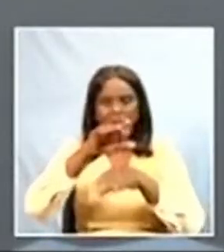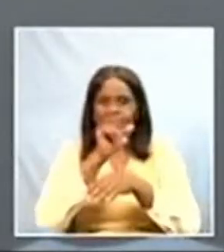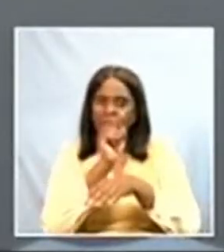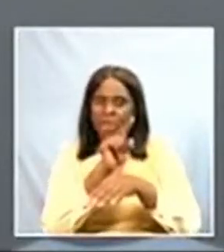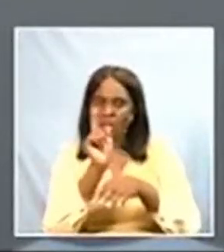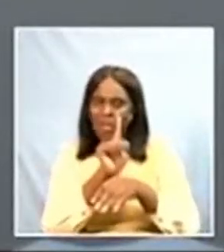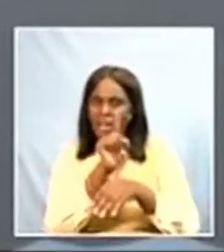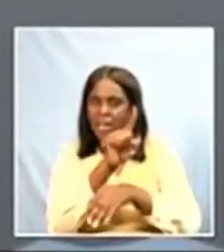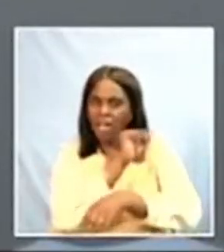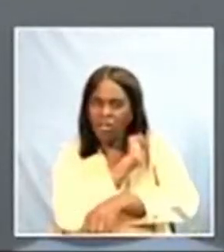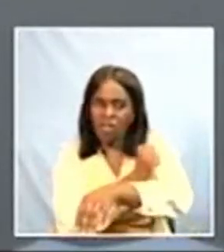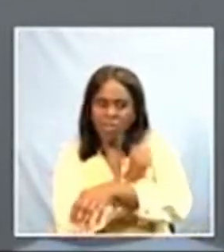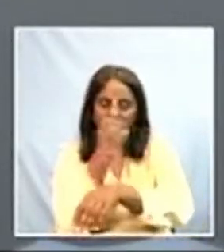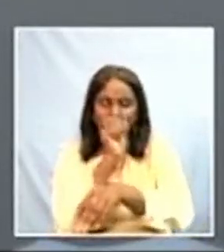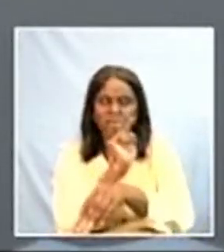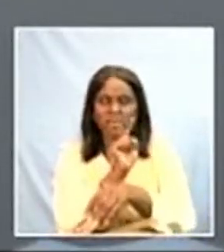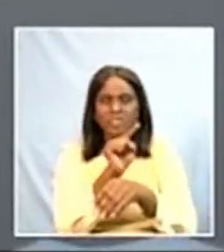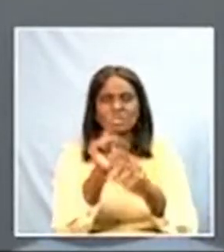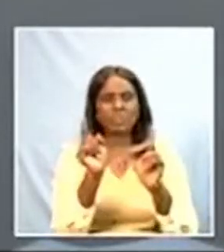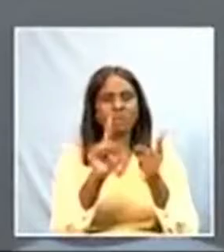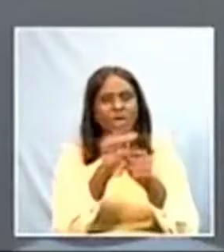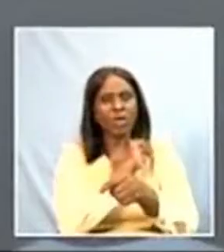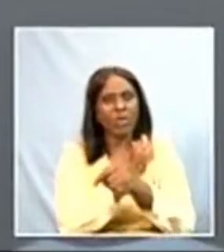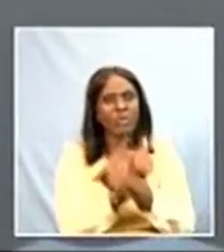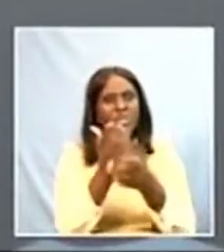the authority for that variation?